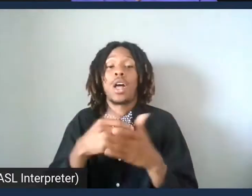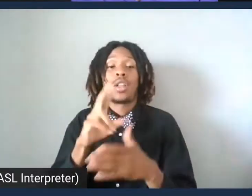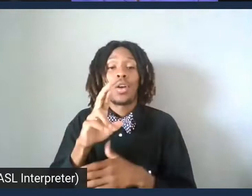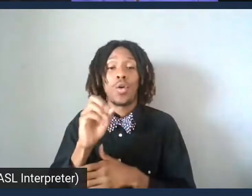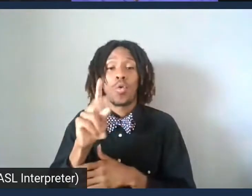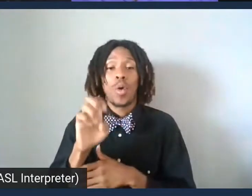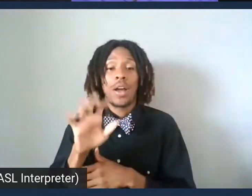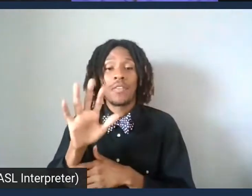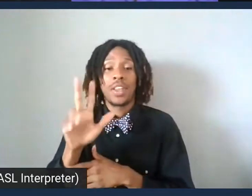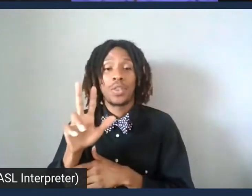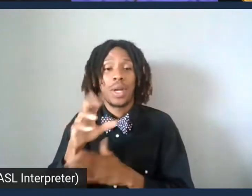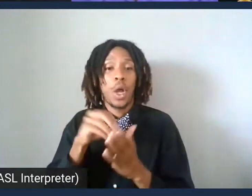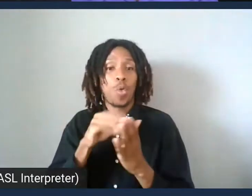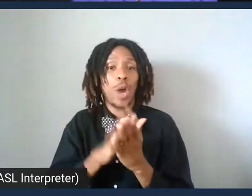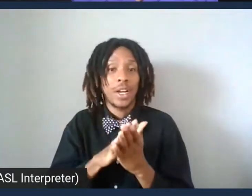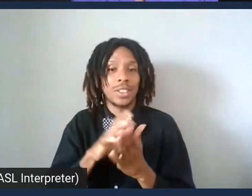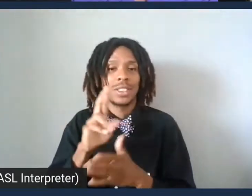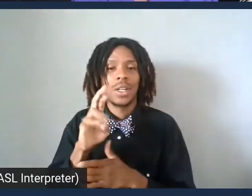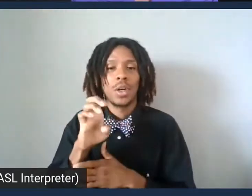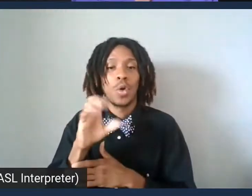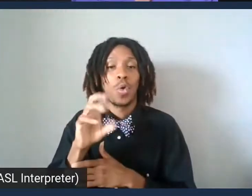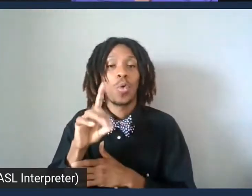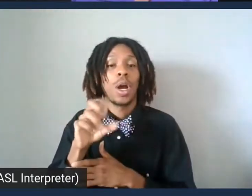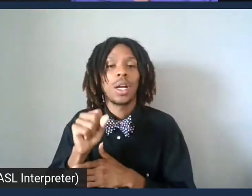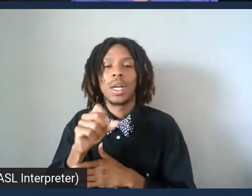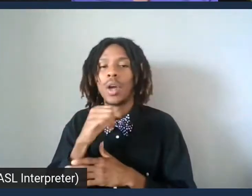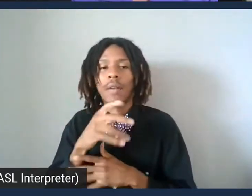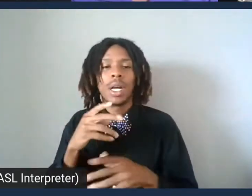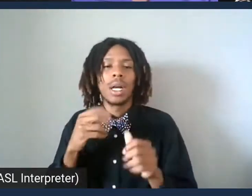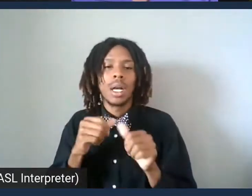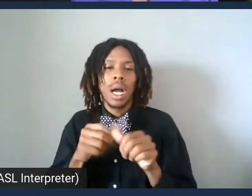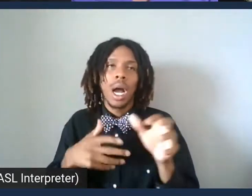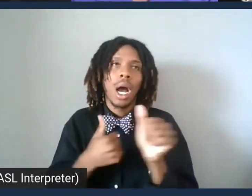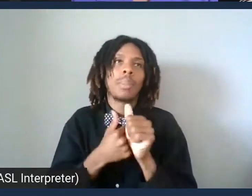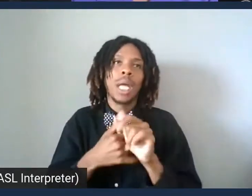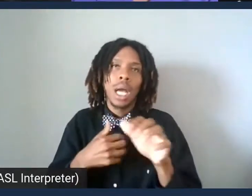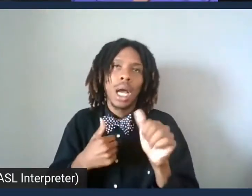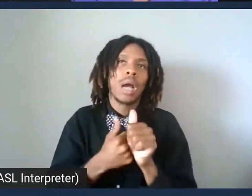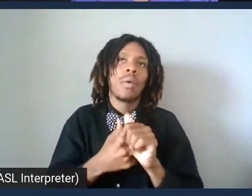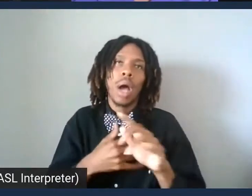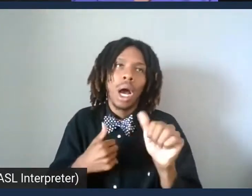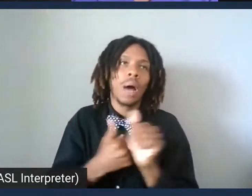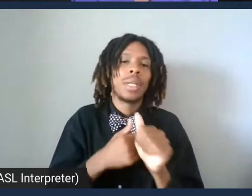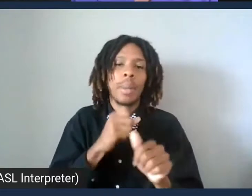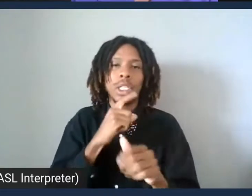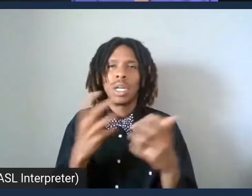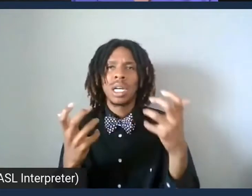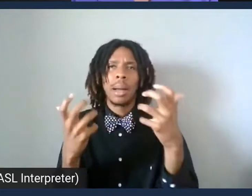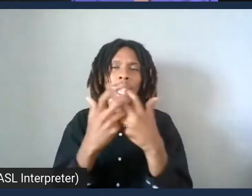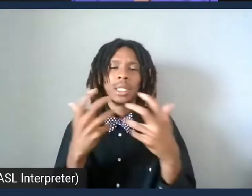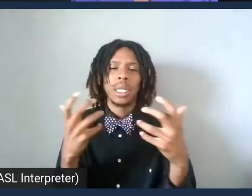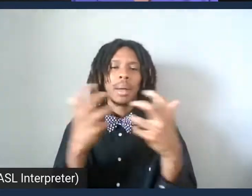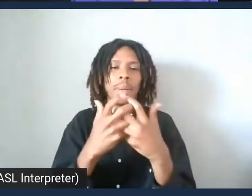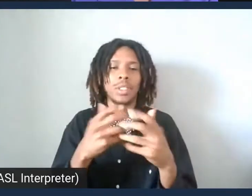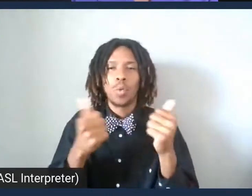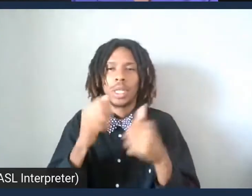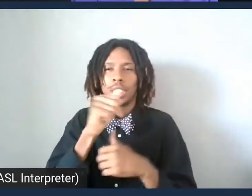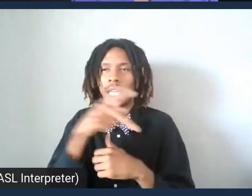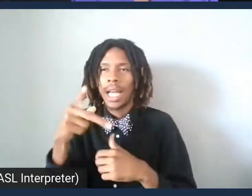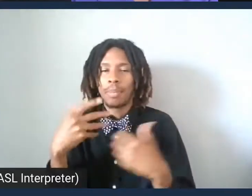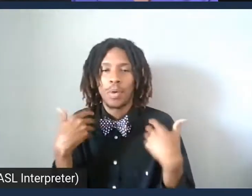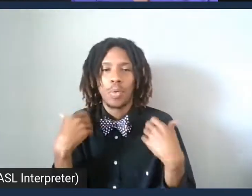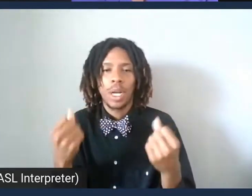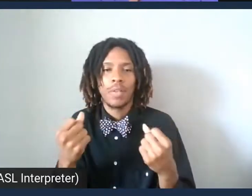53 records. So you don't have to update your records to make sure that it matches what Application Recovery